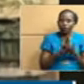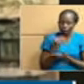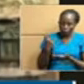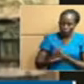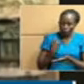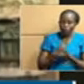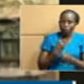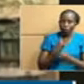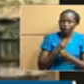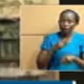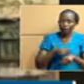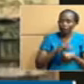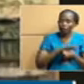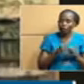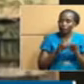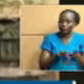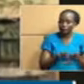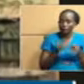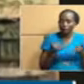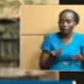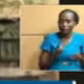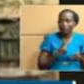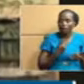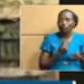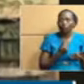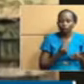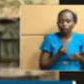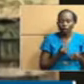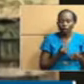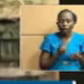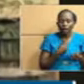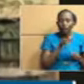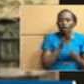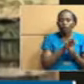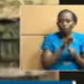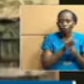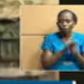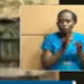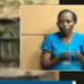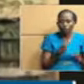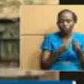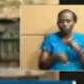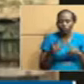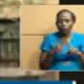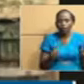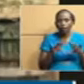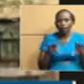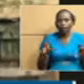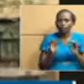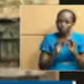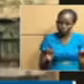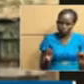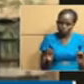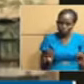COVID, and now they have an excess without a market with which to reach their audience to be able to sell their